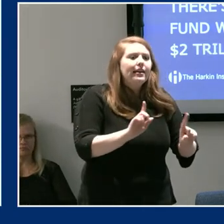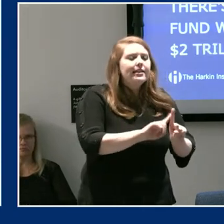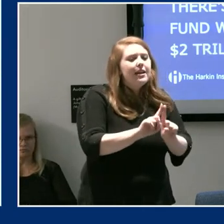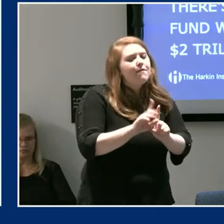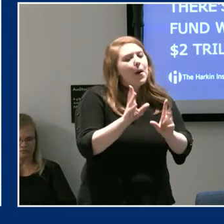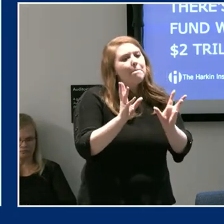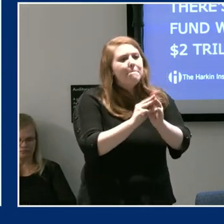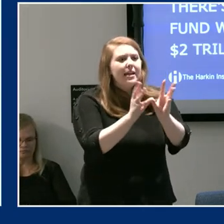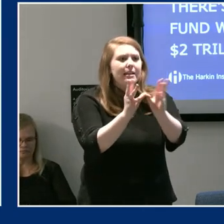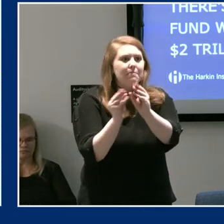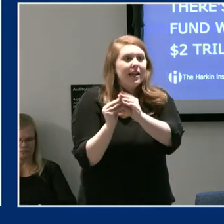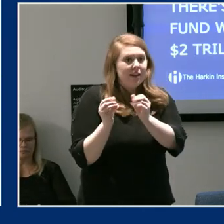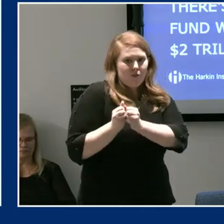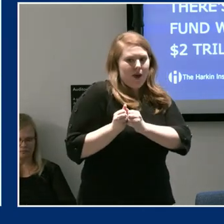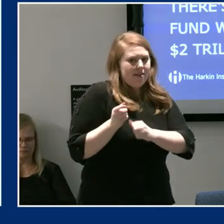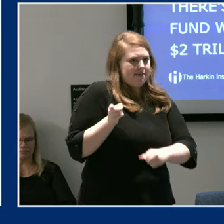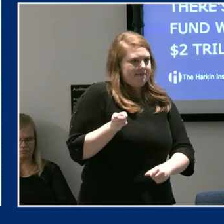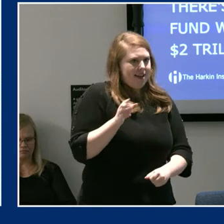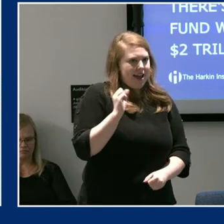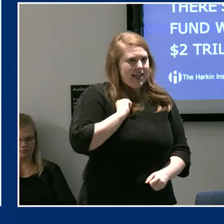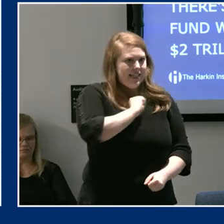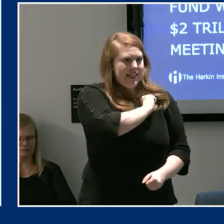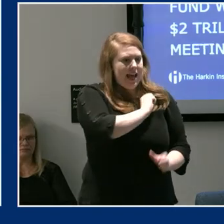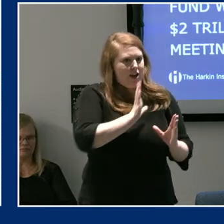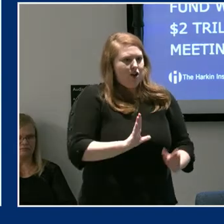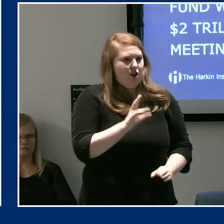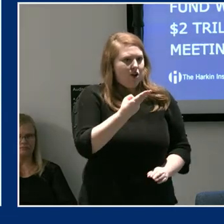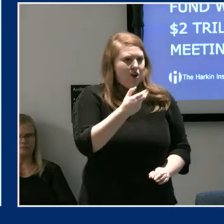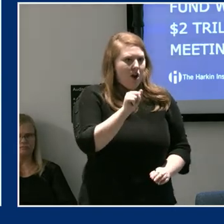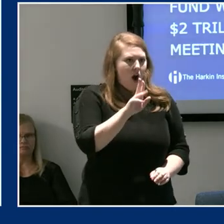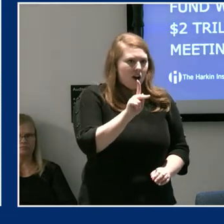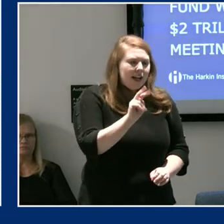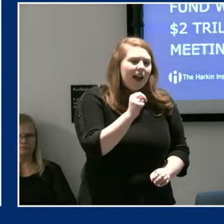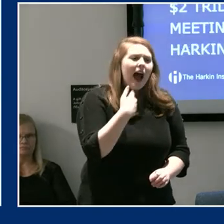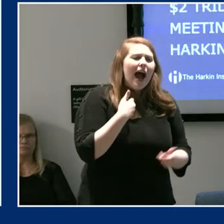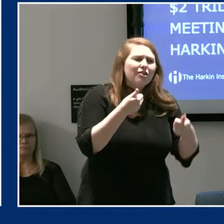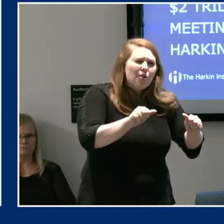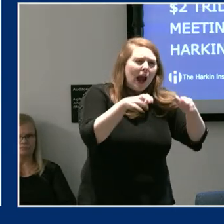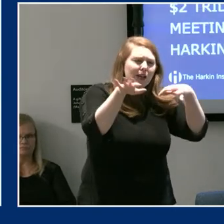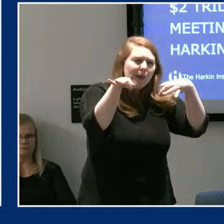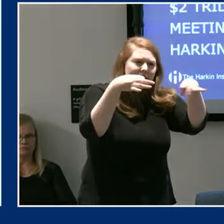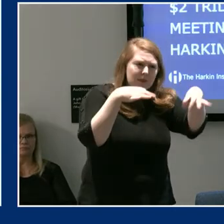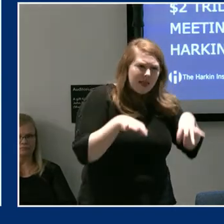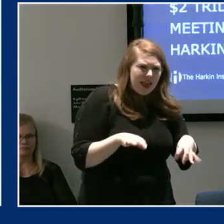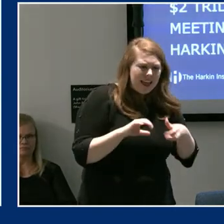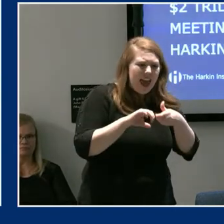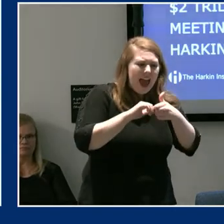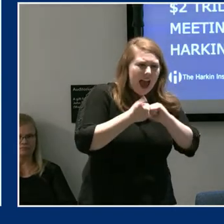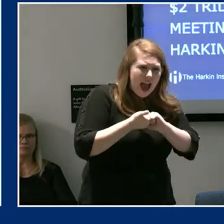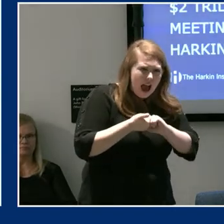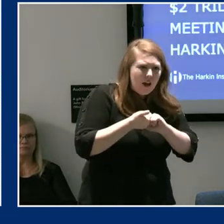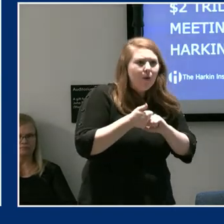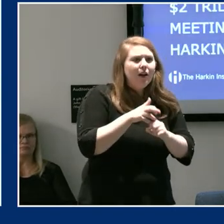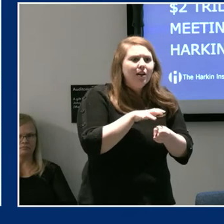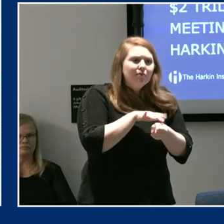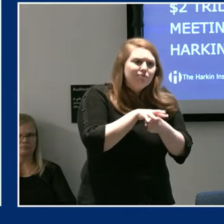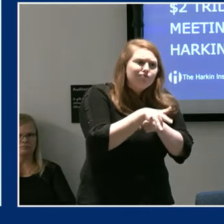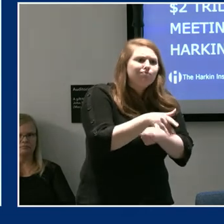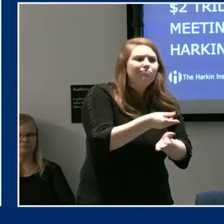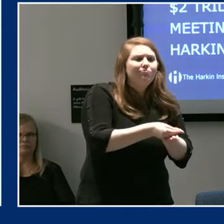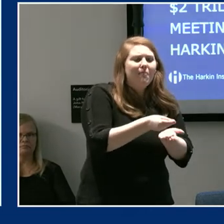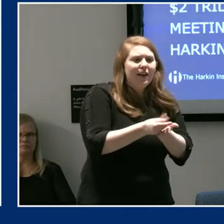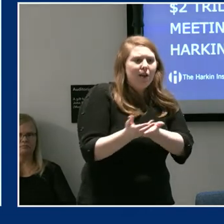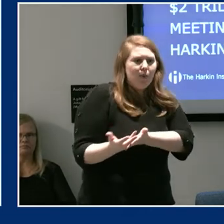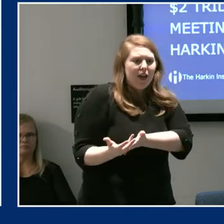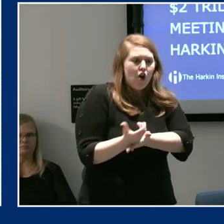Senator Harkin in the past, to explain how excess revenues that come in every year